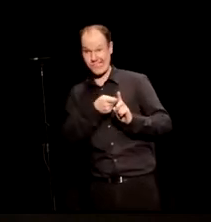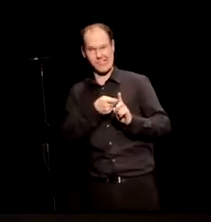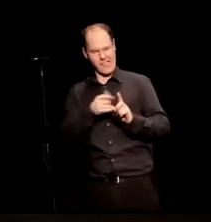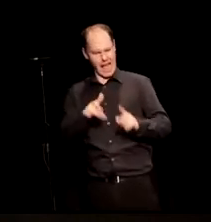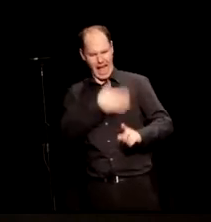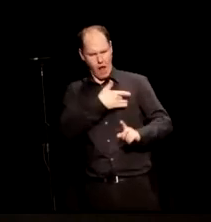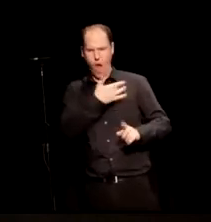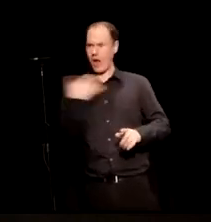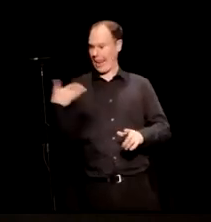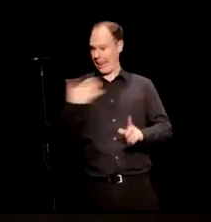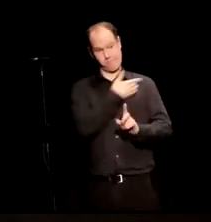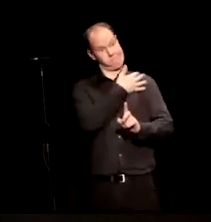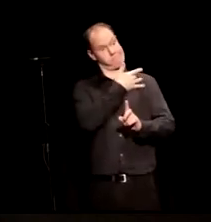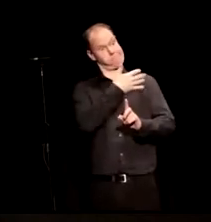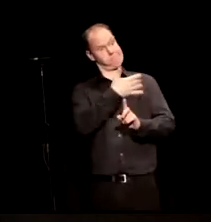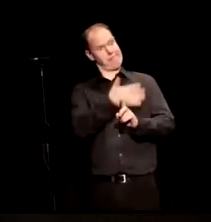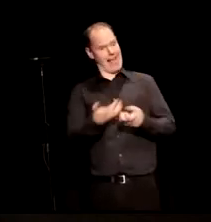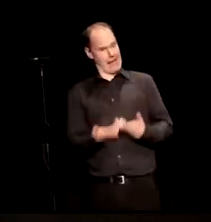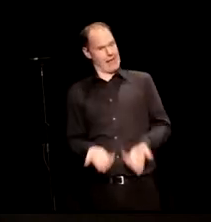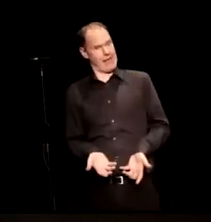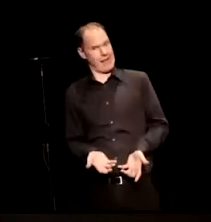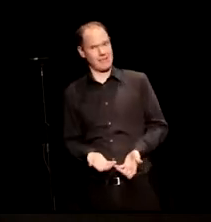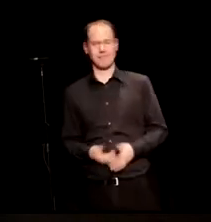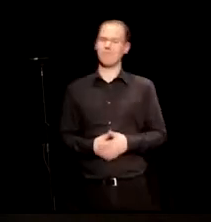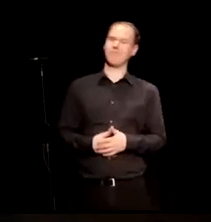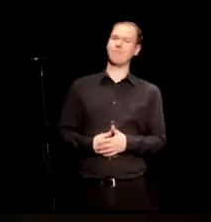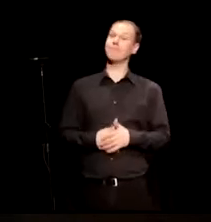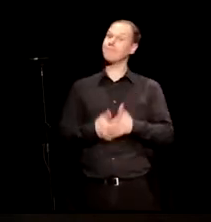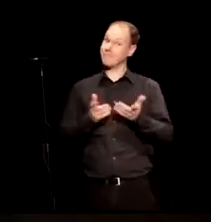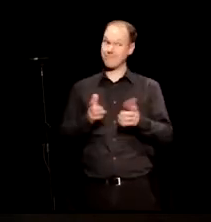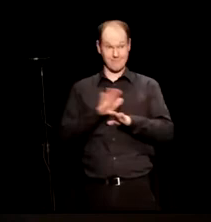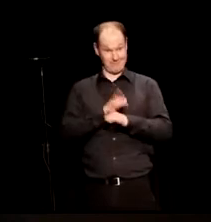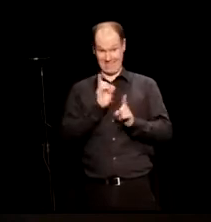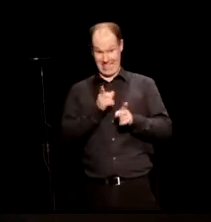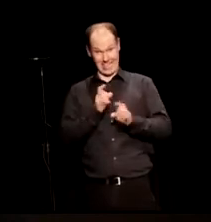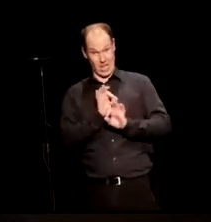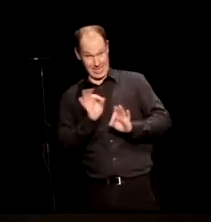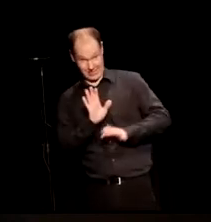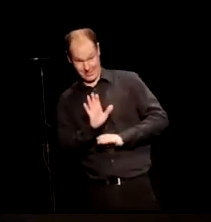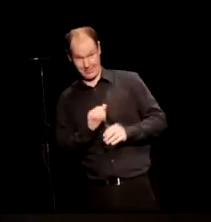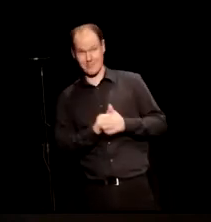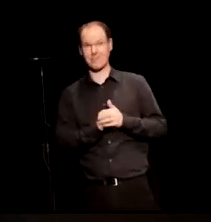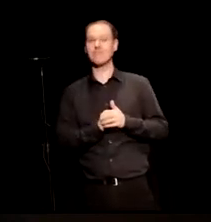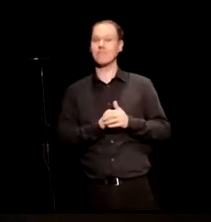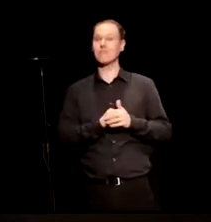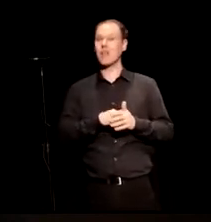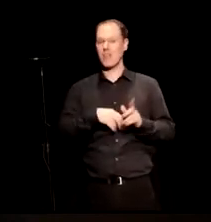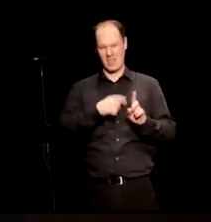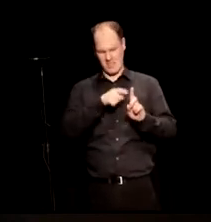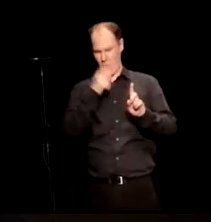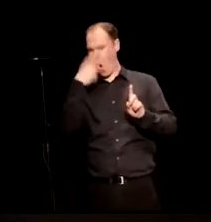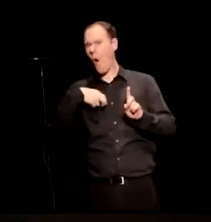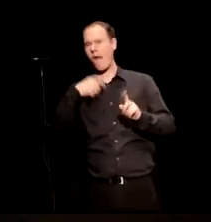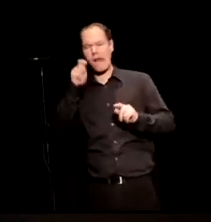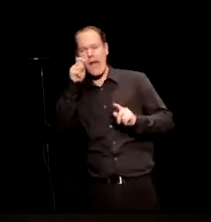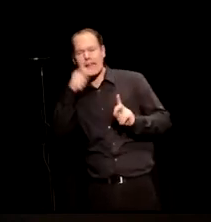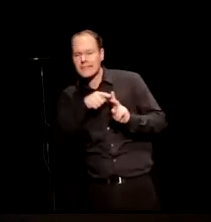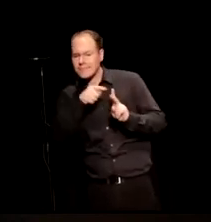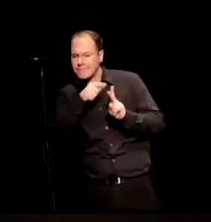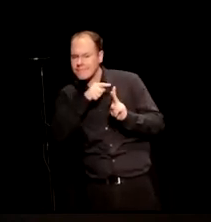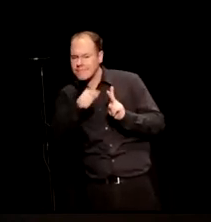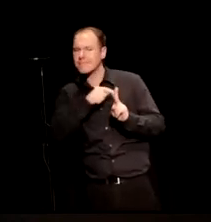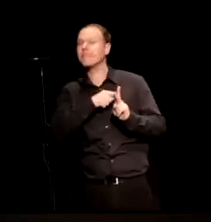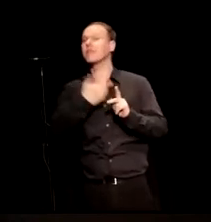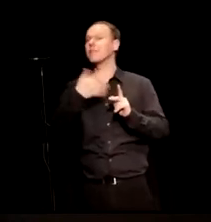last? Well, I say, Shy, that ain't nothing. Old sleuth and Nick Carter were both sent out